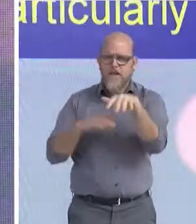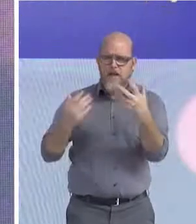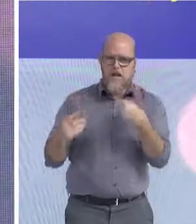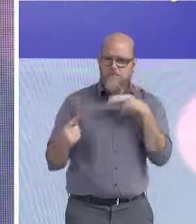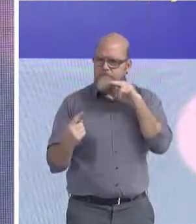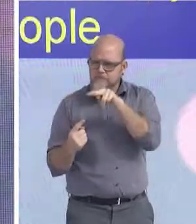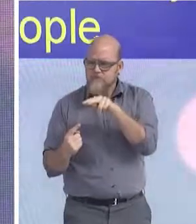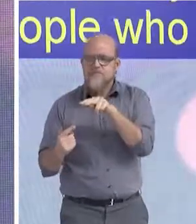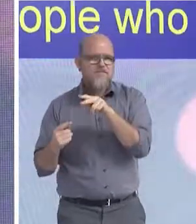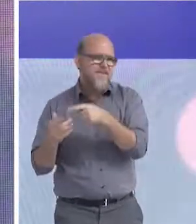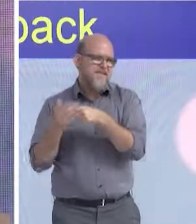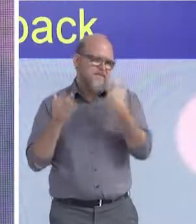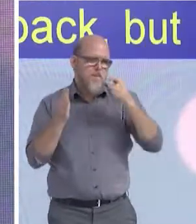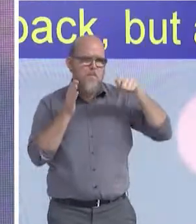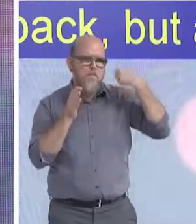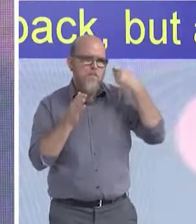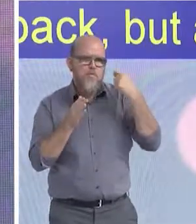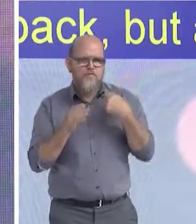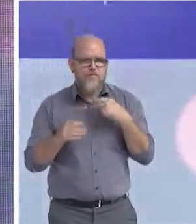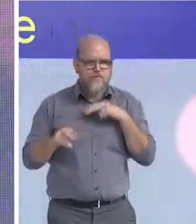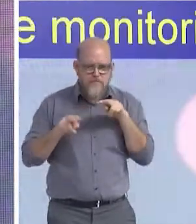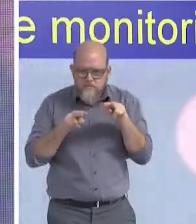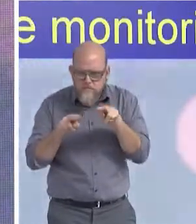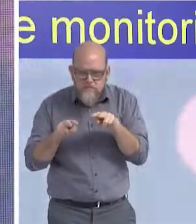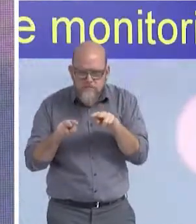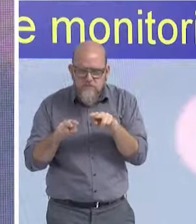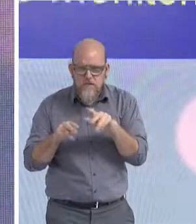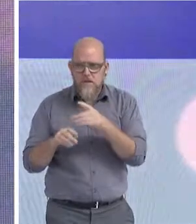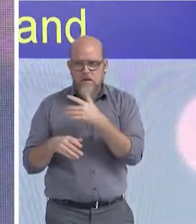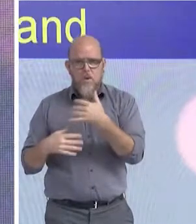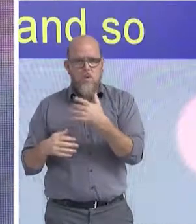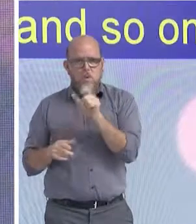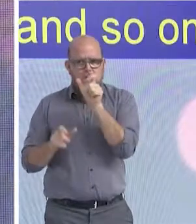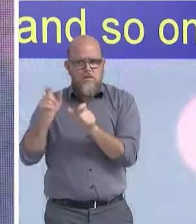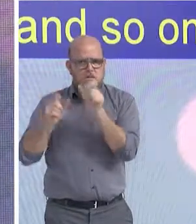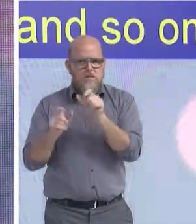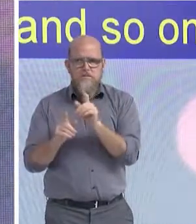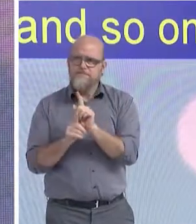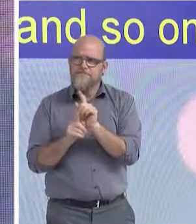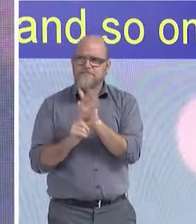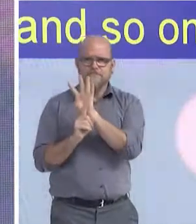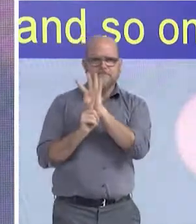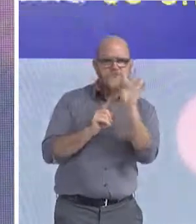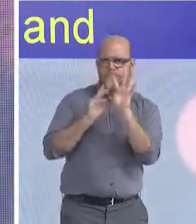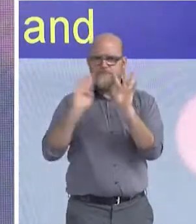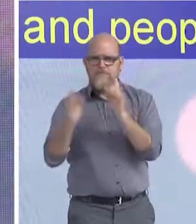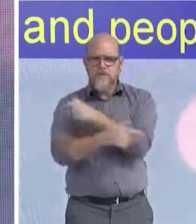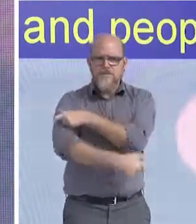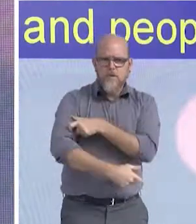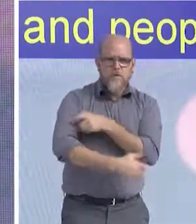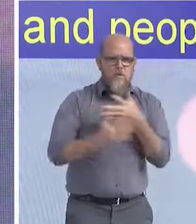but also for the people who were monitoring and for the staff and so on. So anyway, it landed in Lagos, and people got off, and there were security